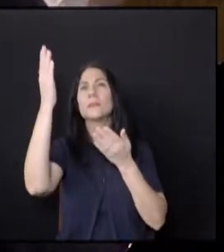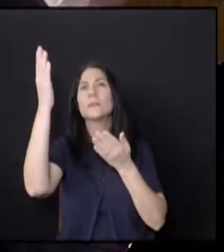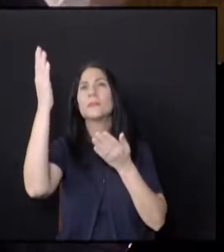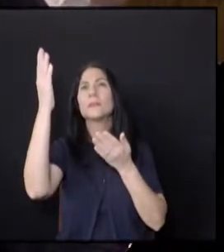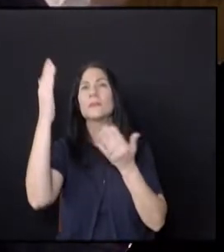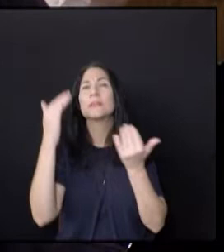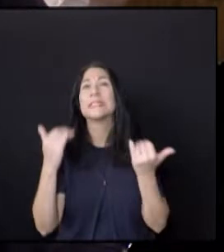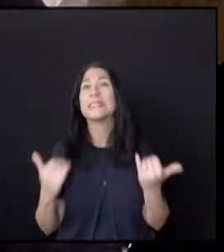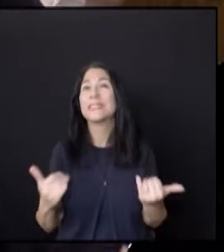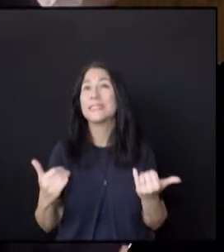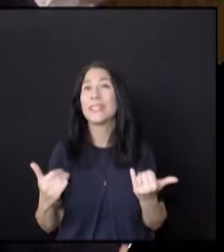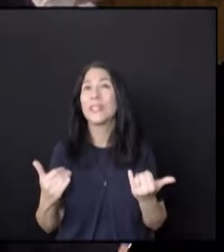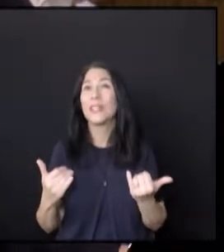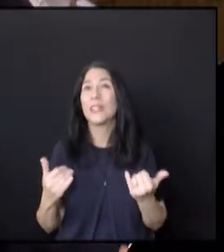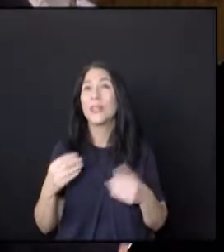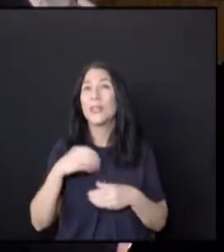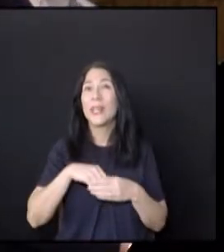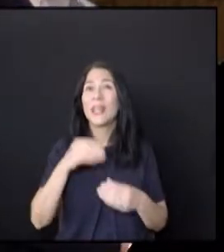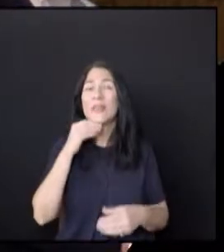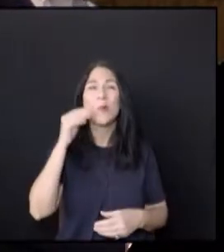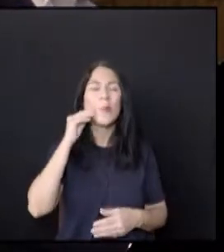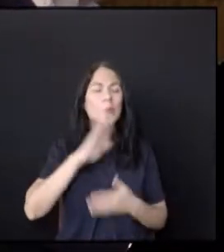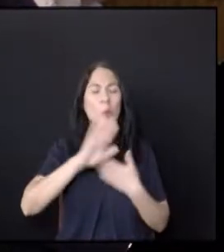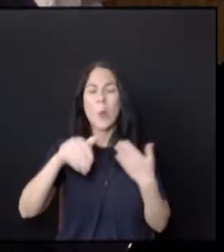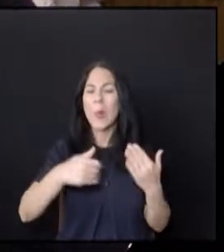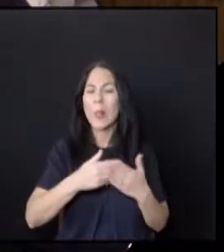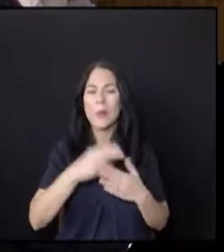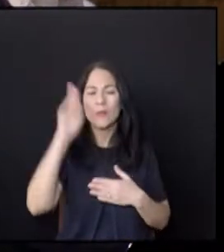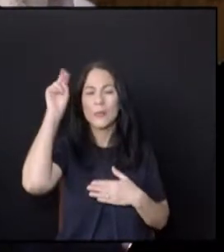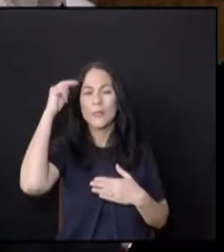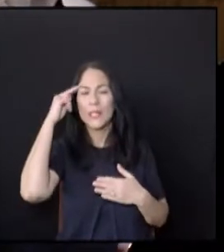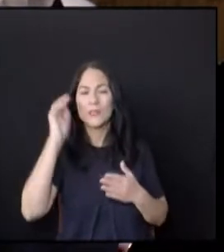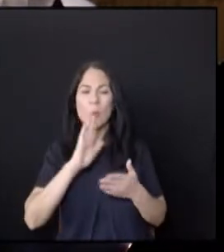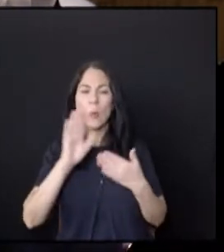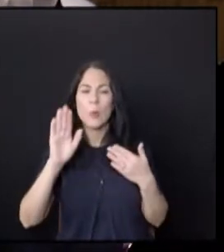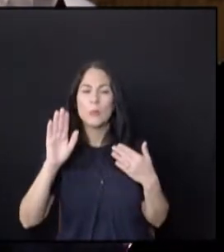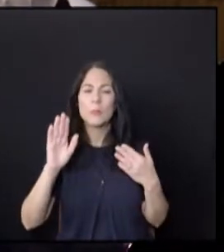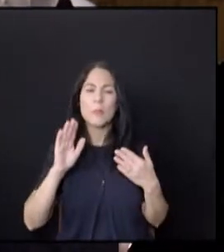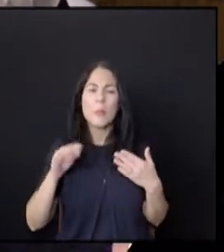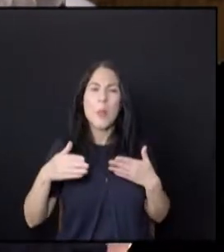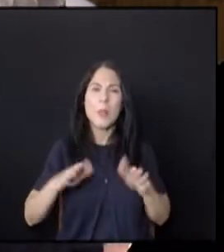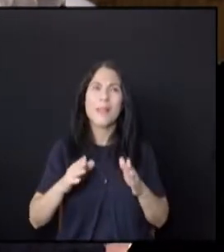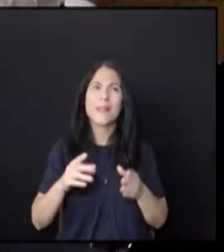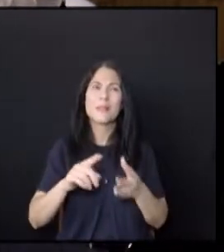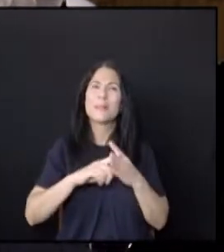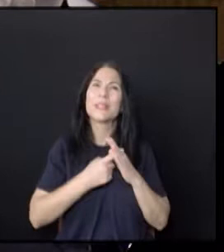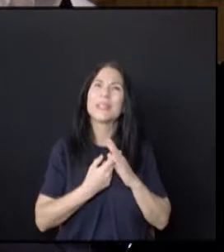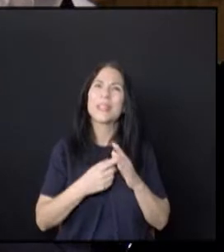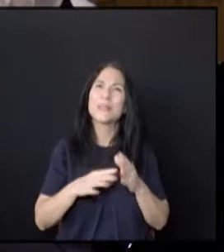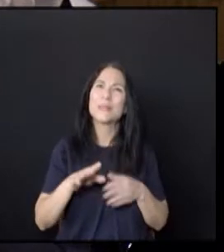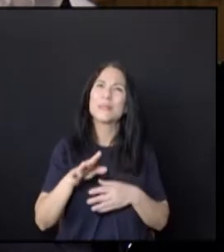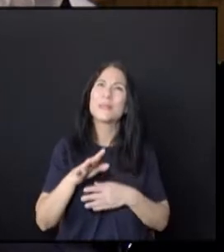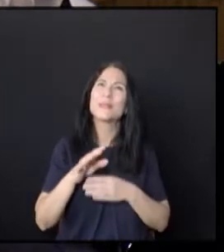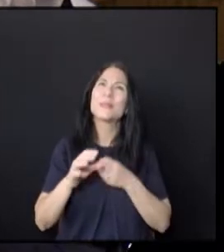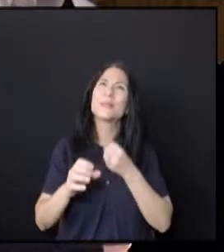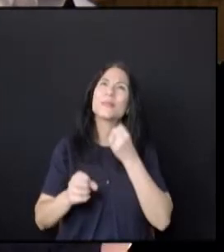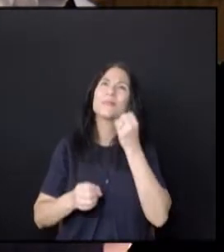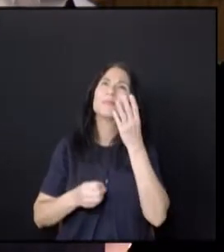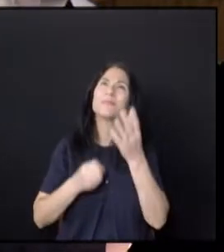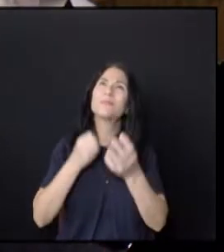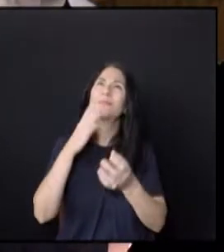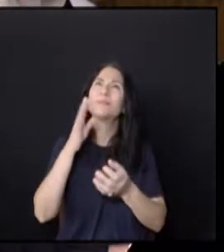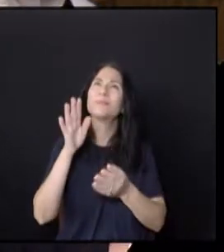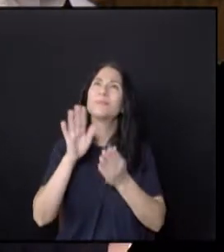Right now in homes all across this city, let's begin to speak out praise for who you are.